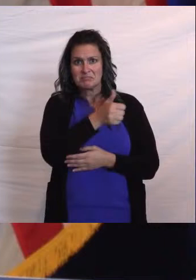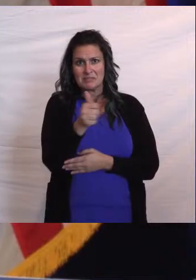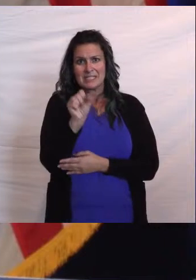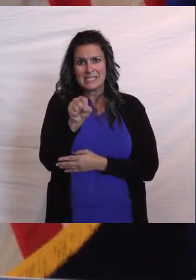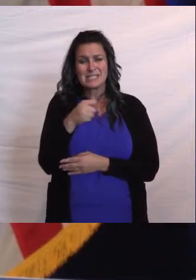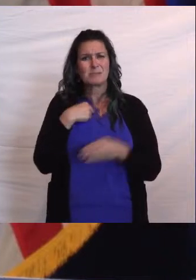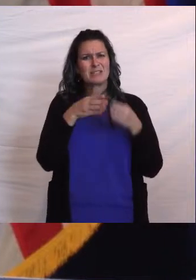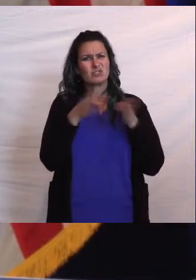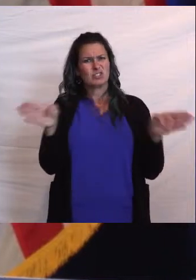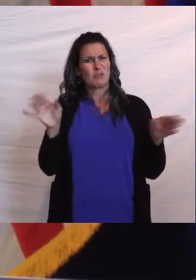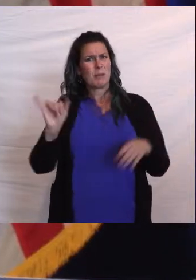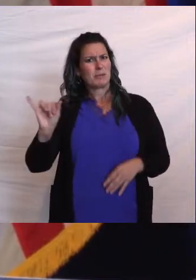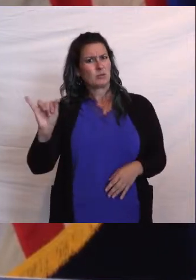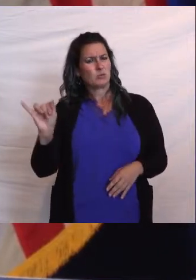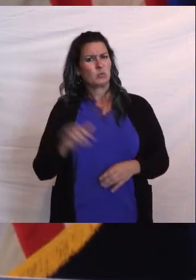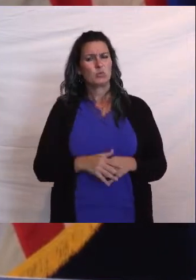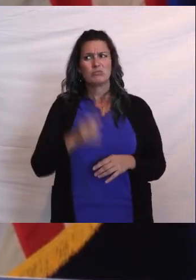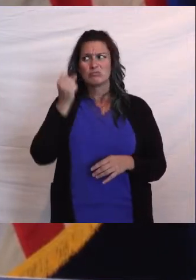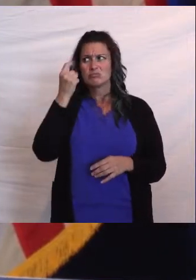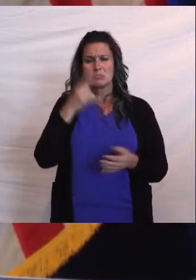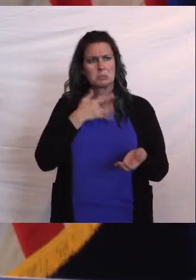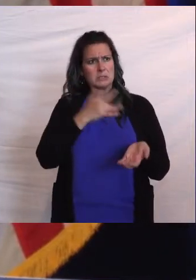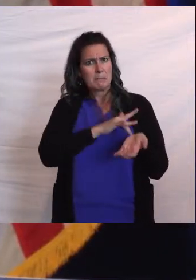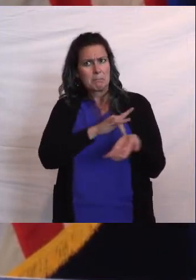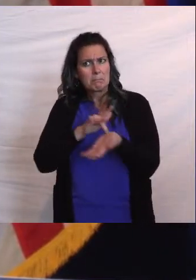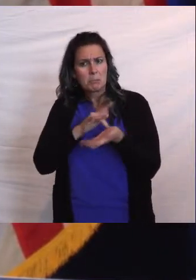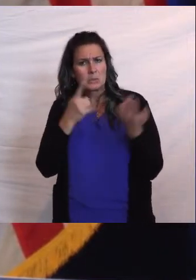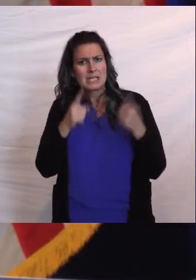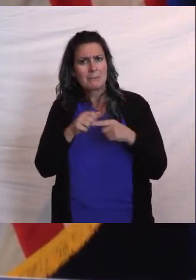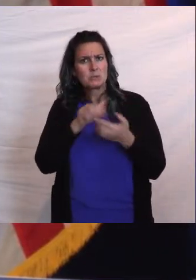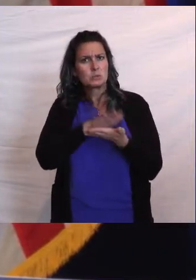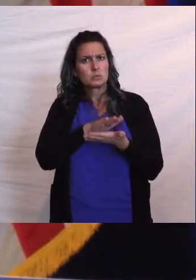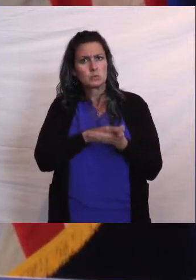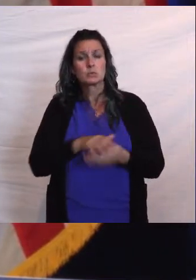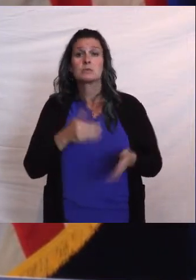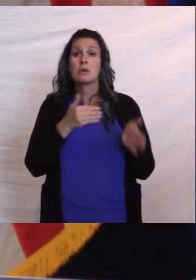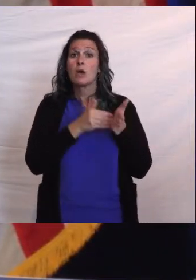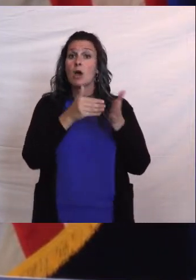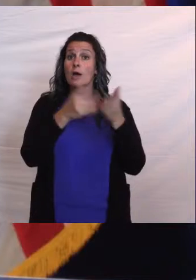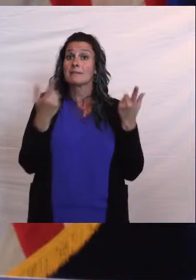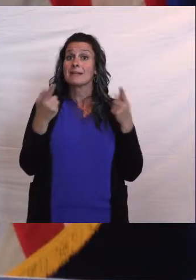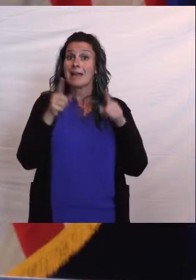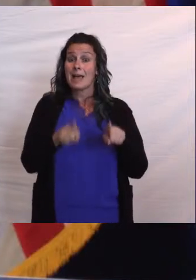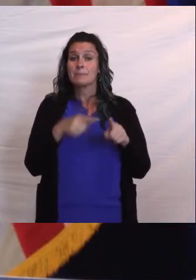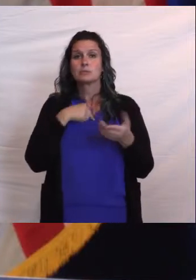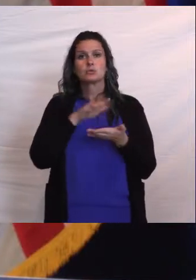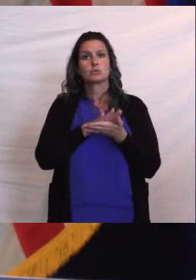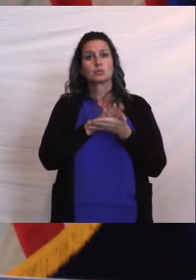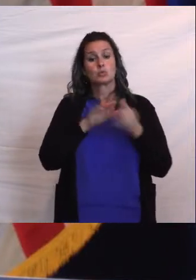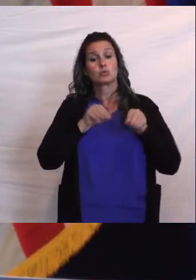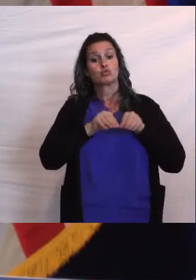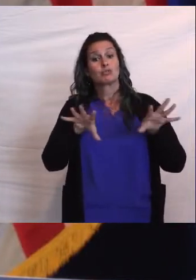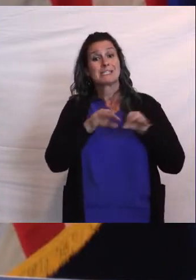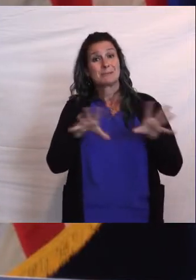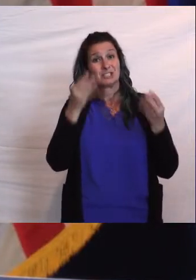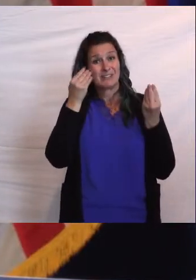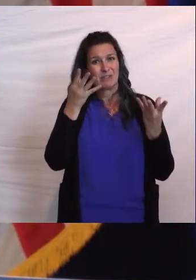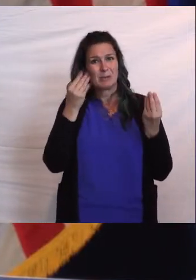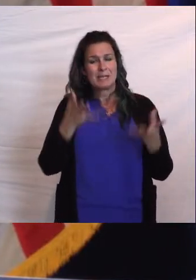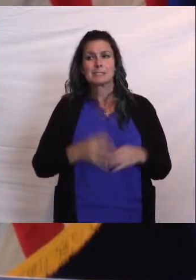general public to have a sense of what is going on, because a lot of times the school transmission